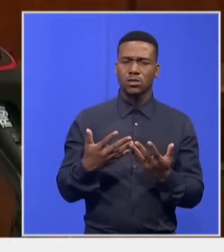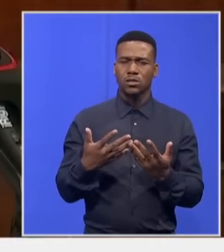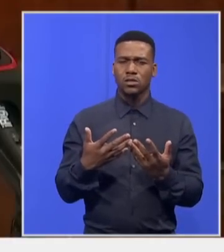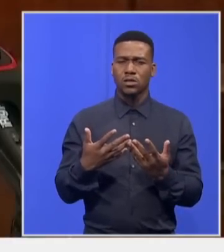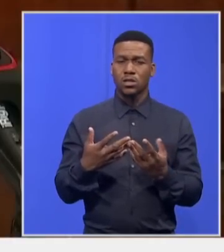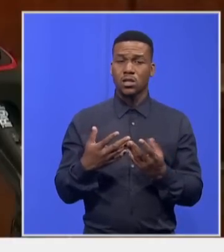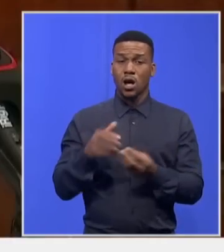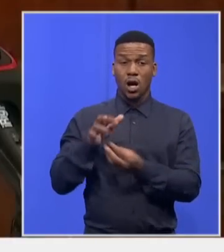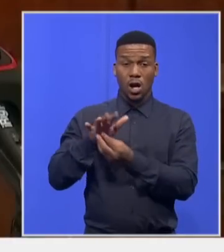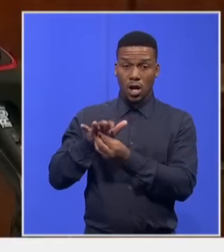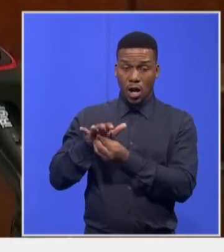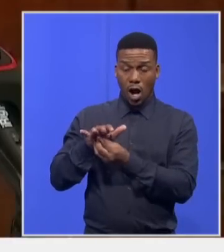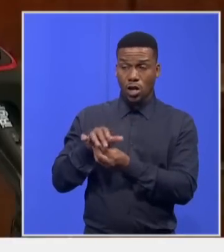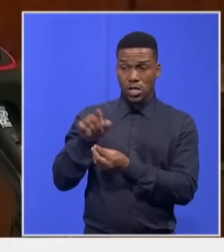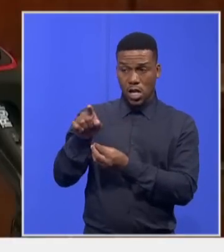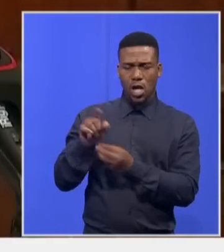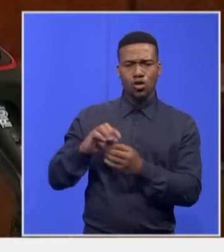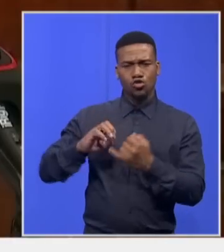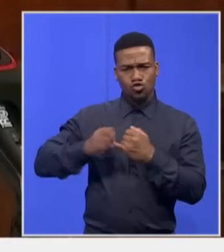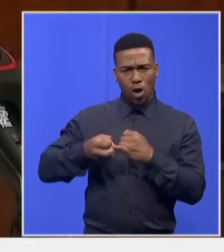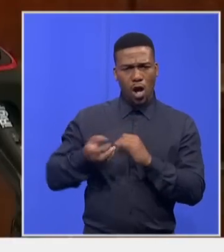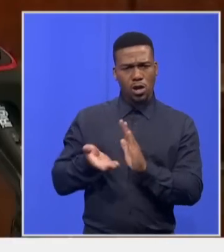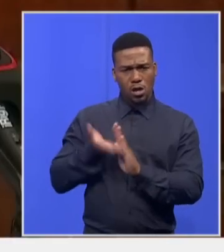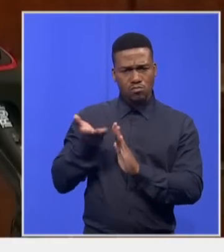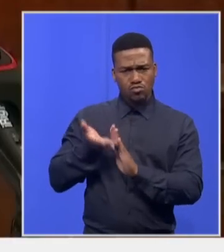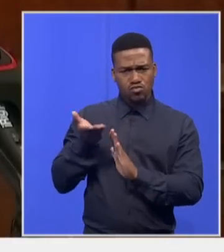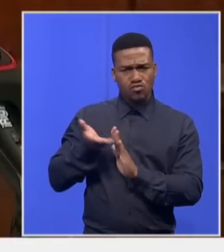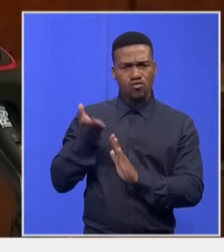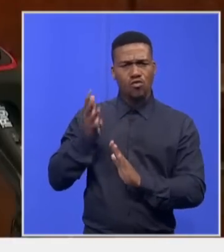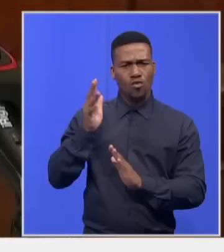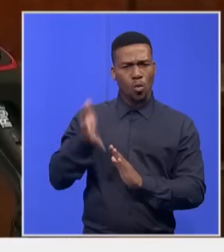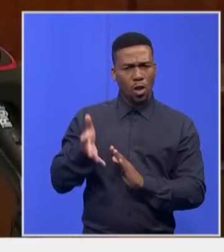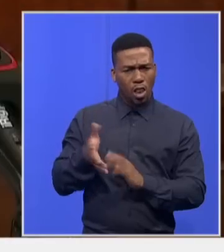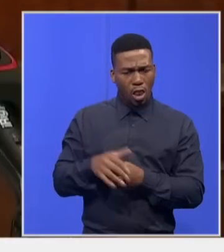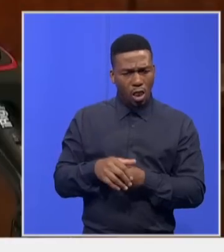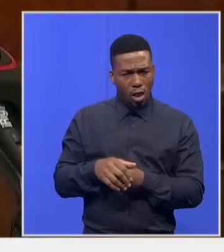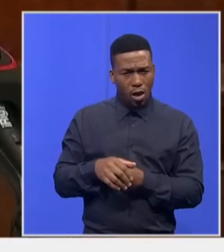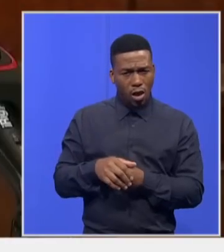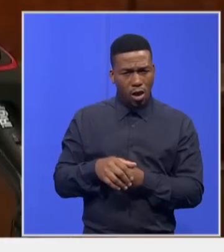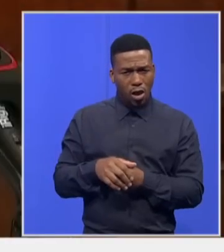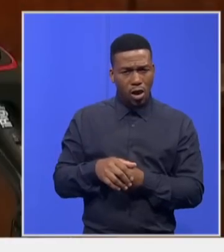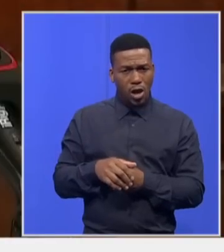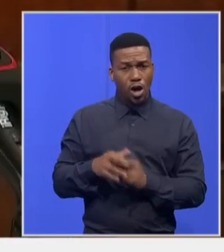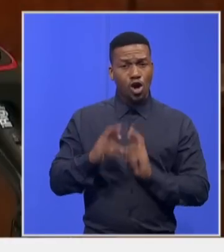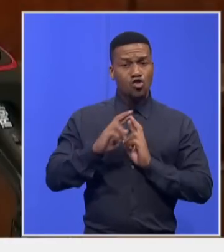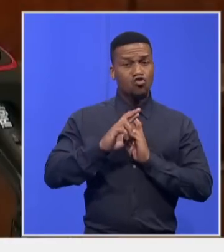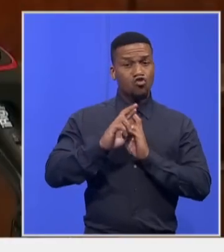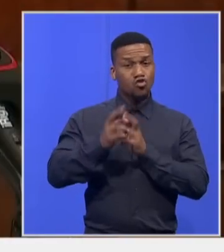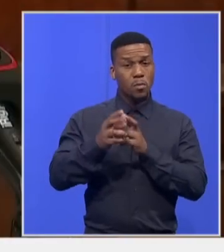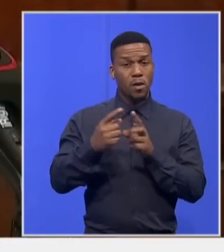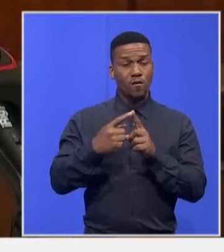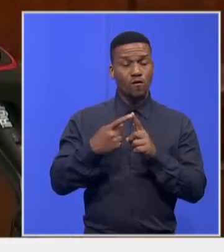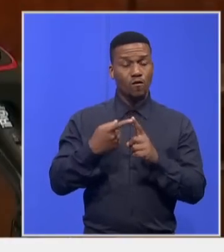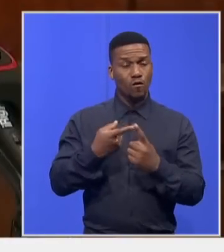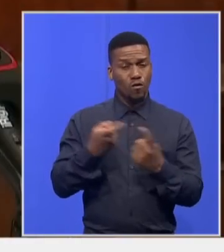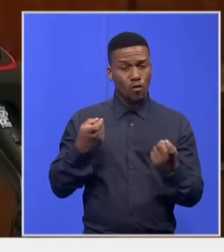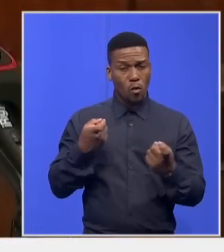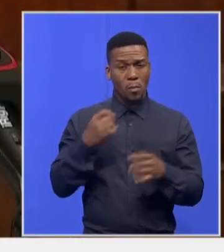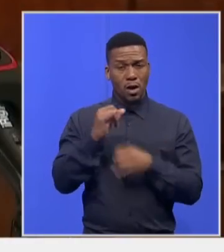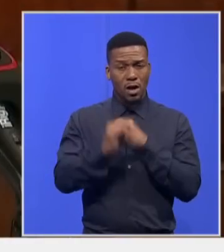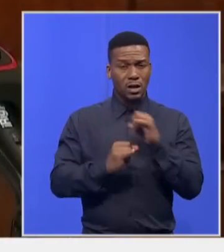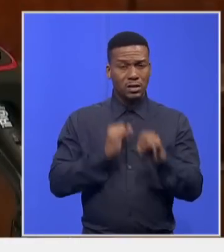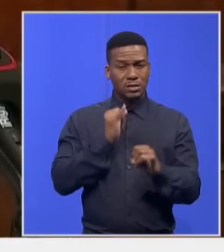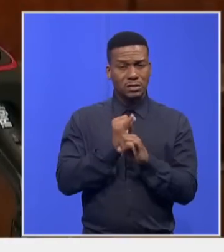coal plants to improve the EAF. And there is a report from an international consortium which is due in